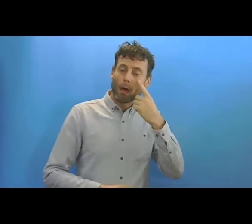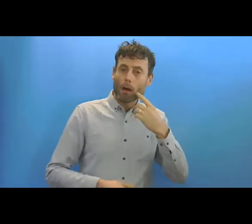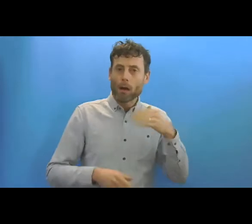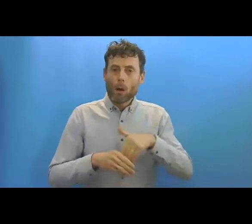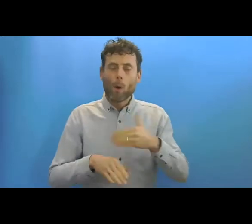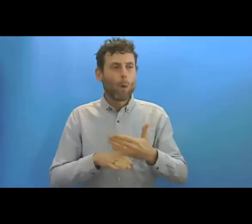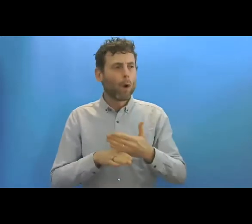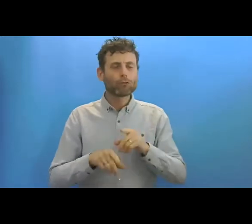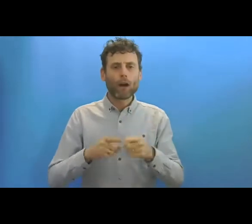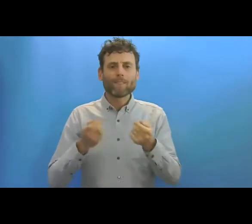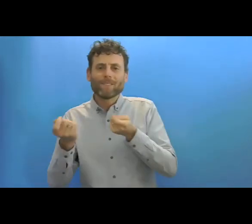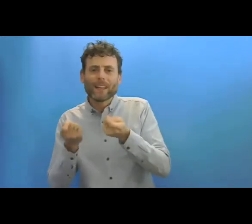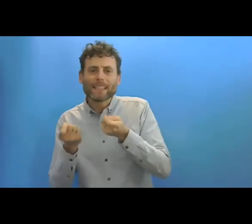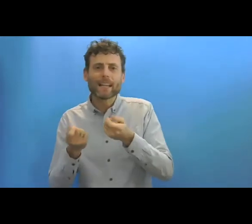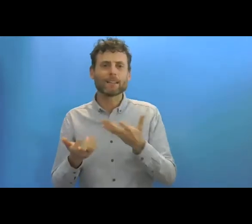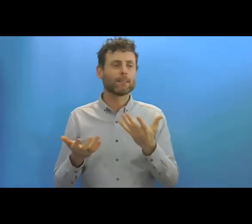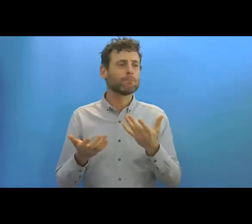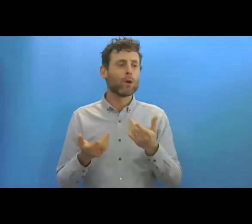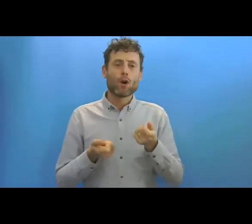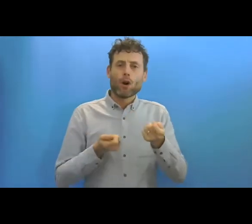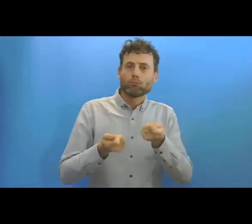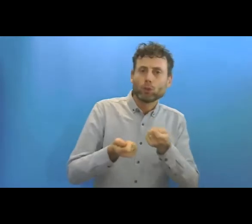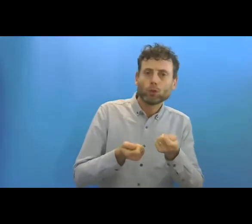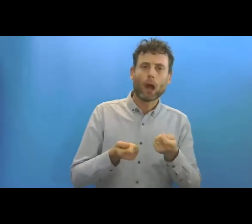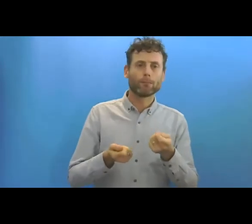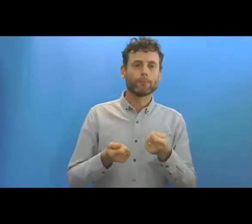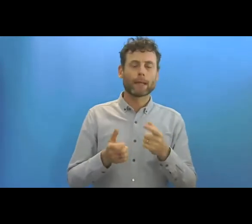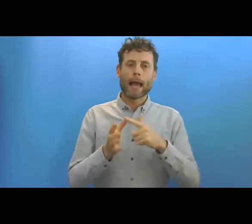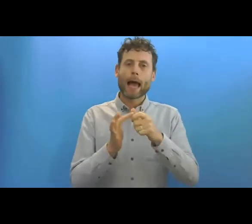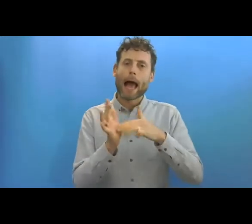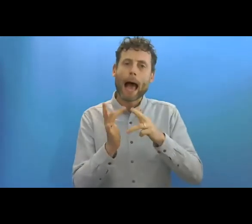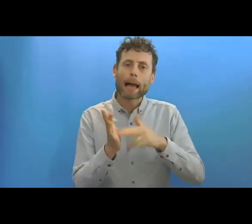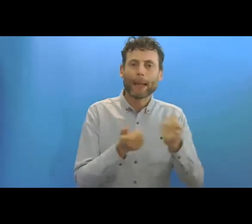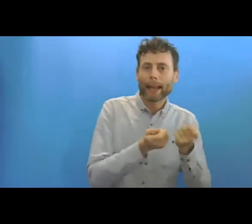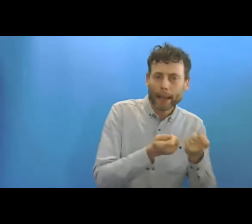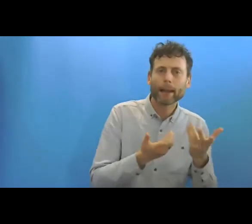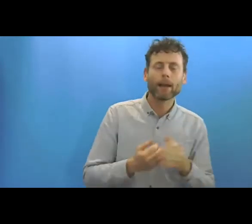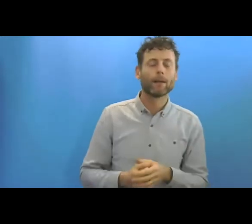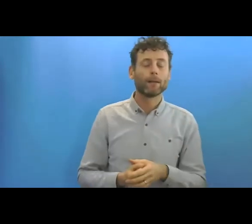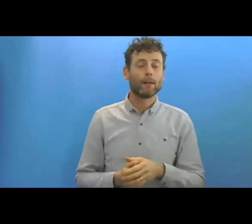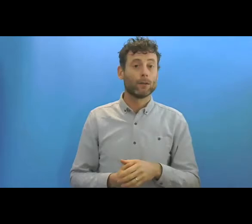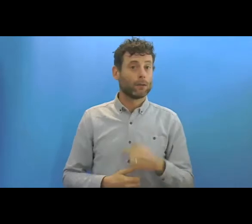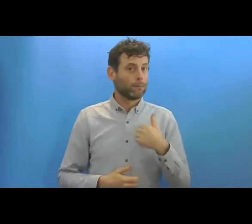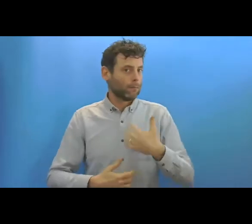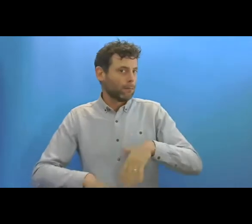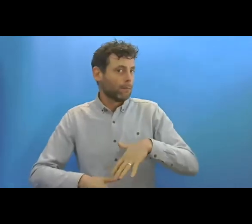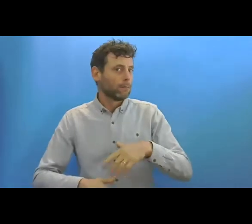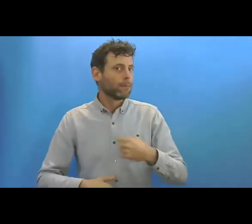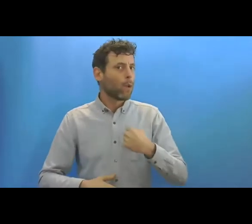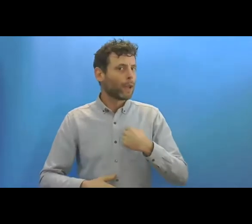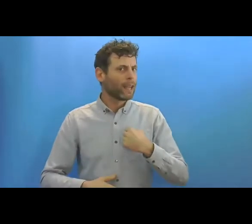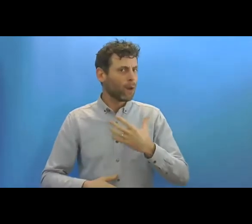facilitators, producers, administrators. And again, really, really important for us to